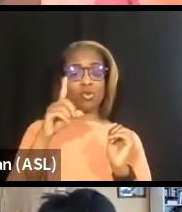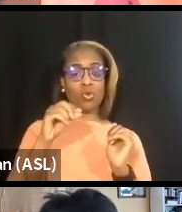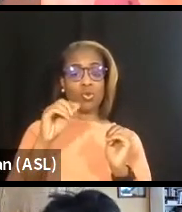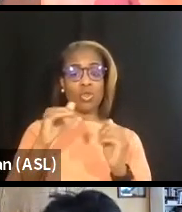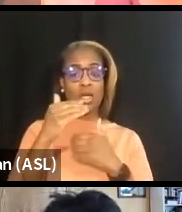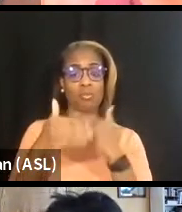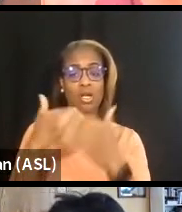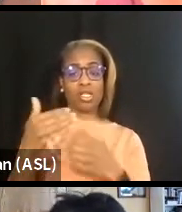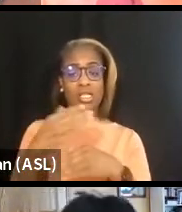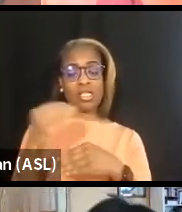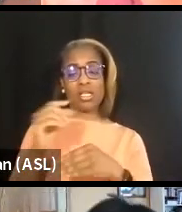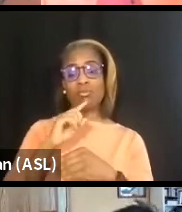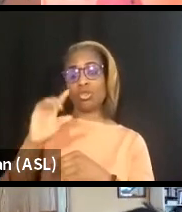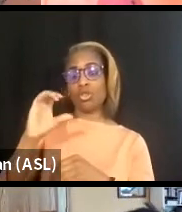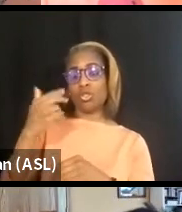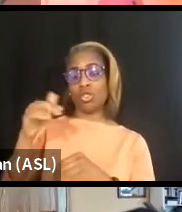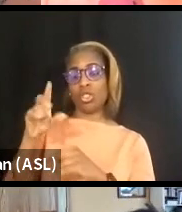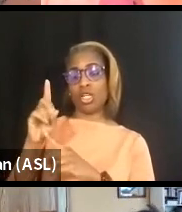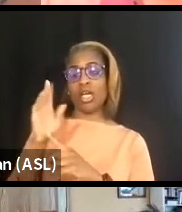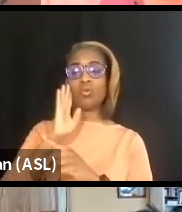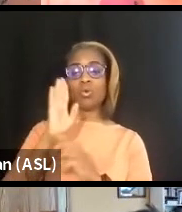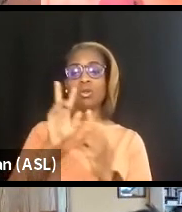Chad will